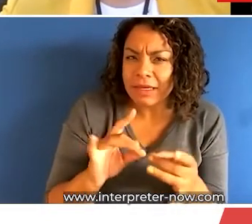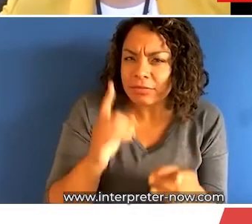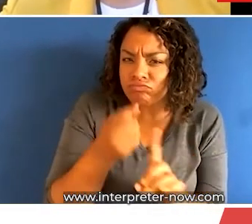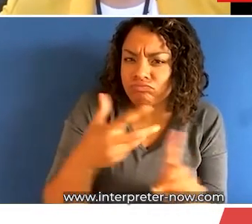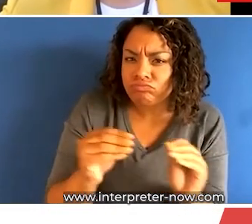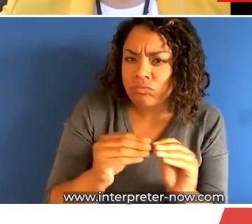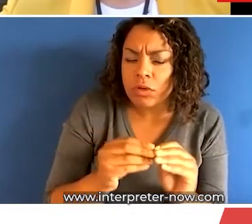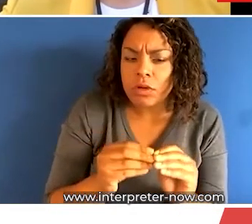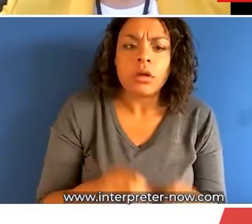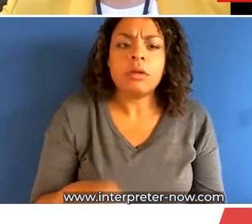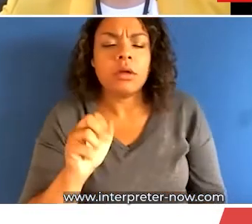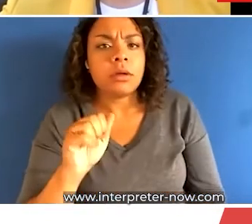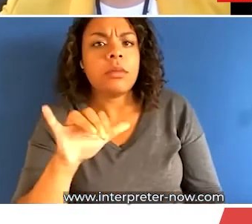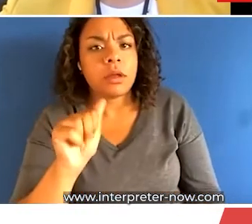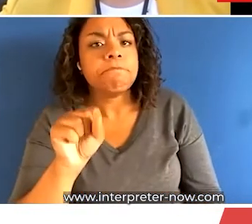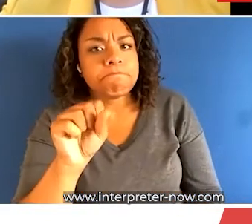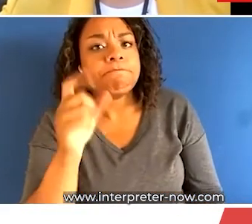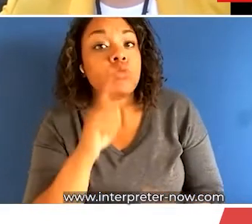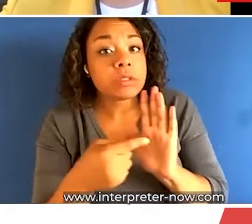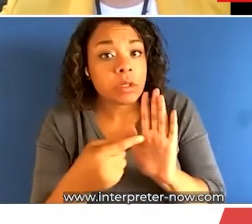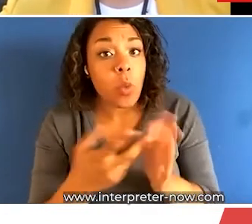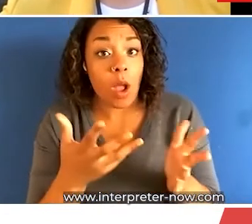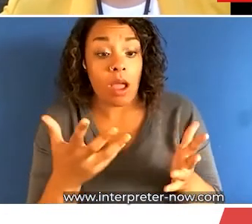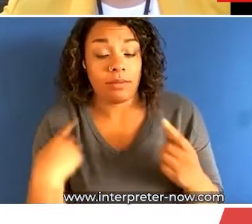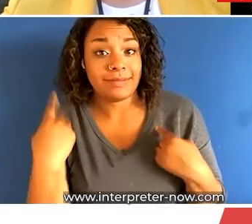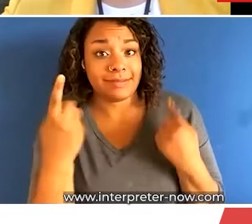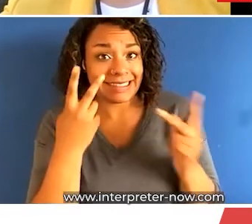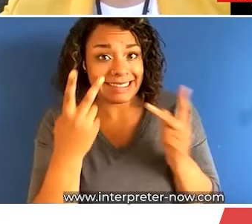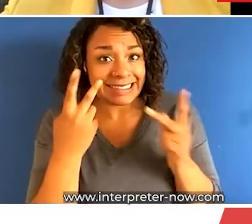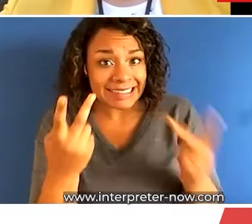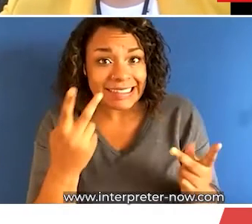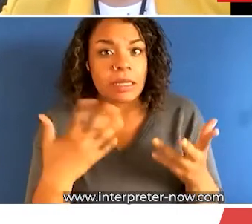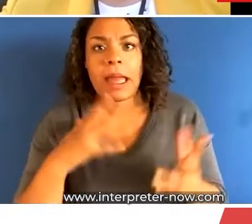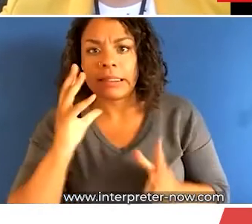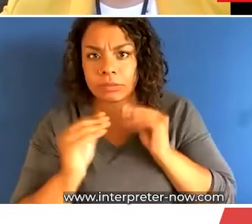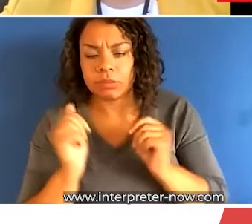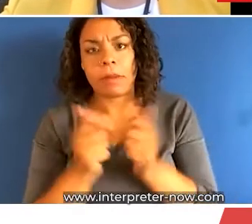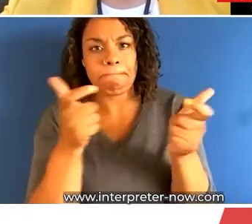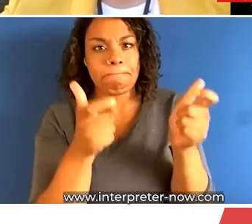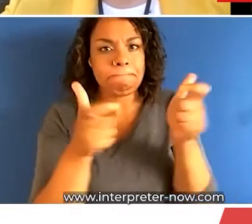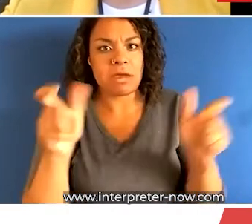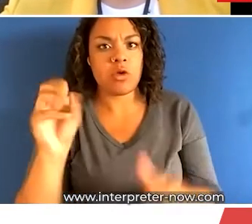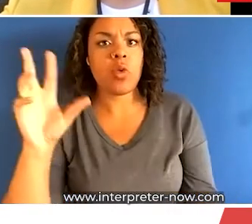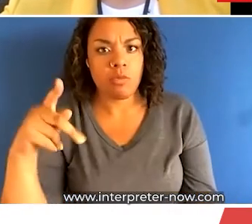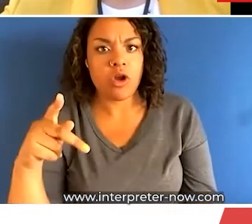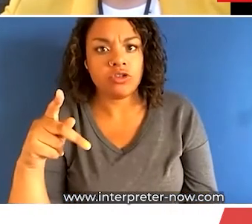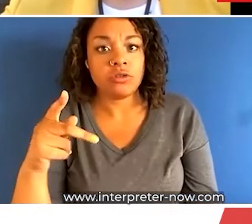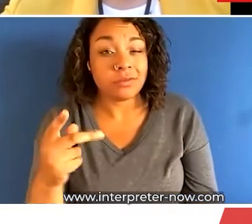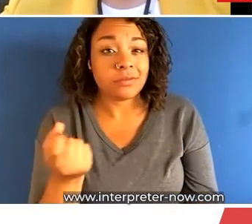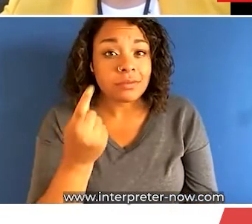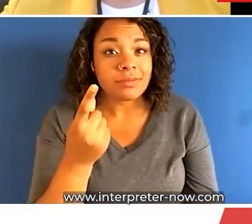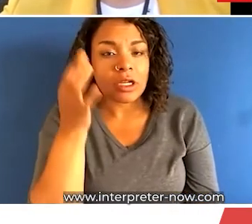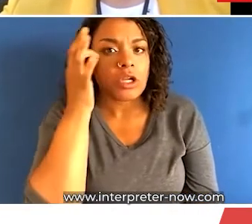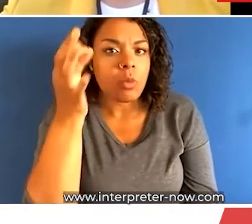For instance, what I've seen, and from my own experience in big corporations, it's almost impossible sometimes.